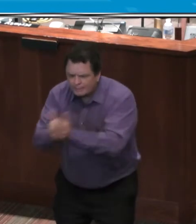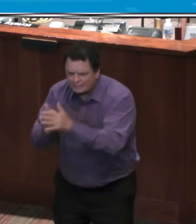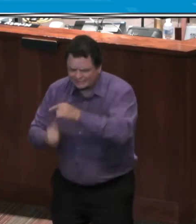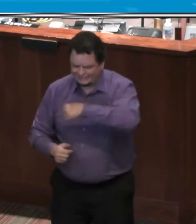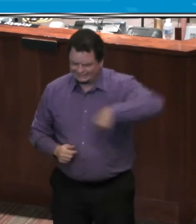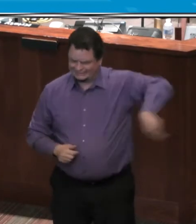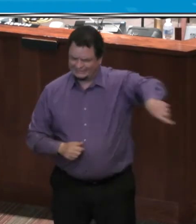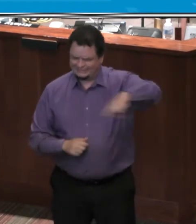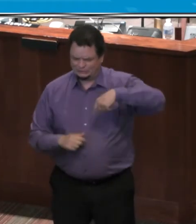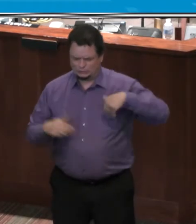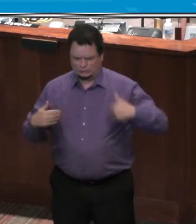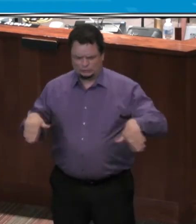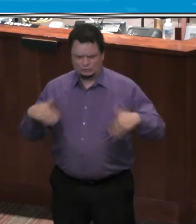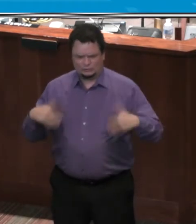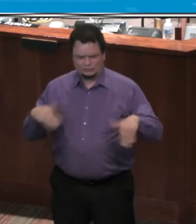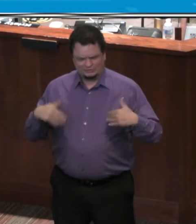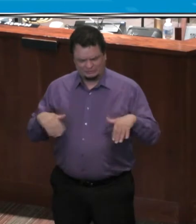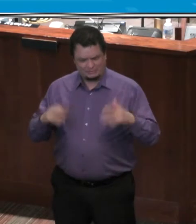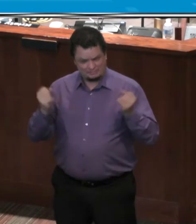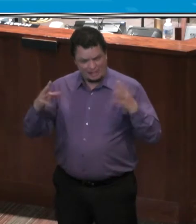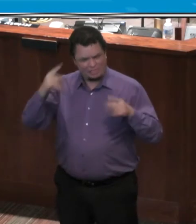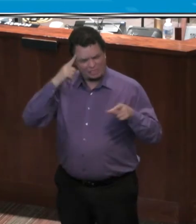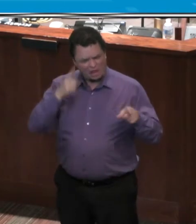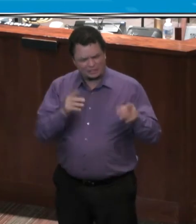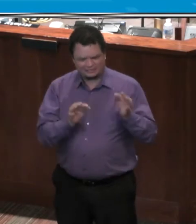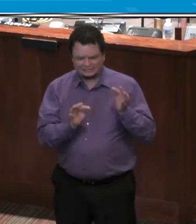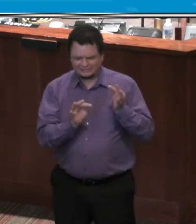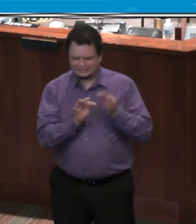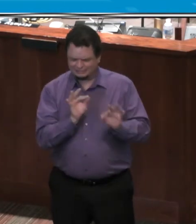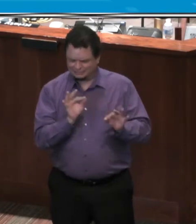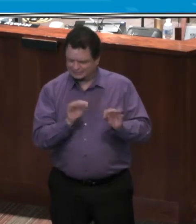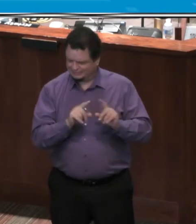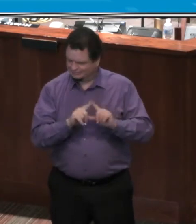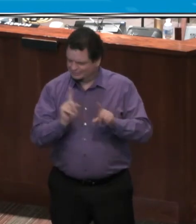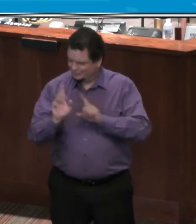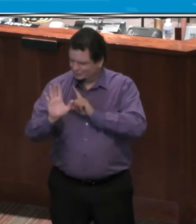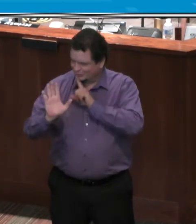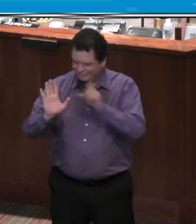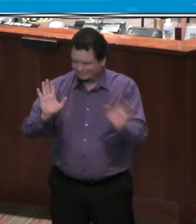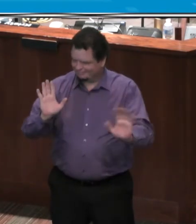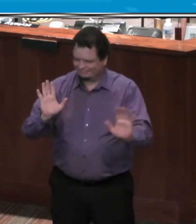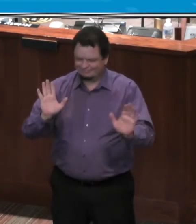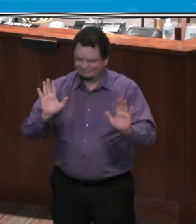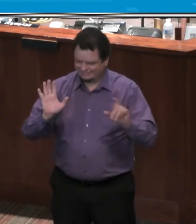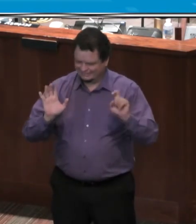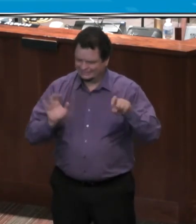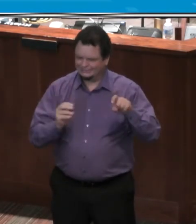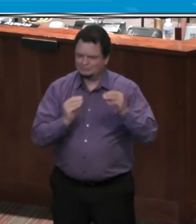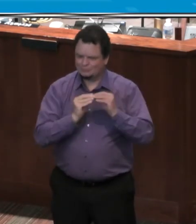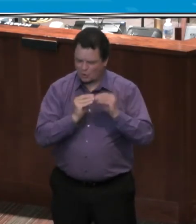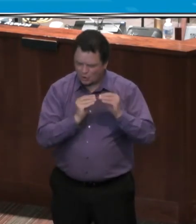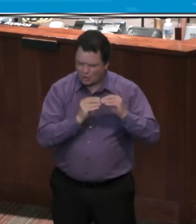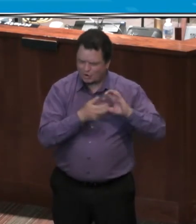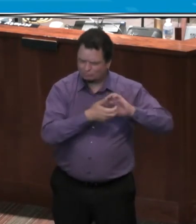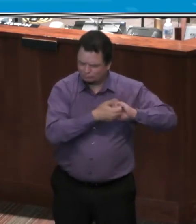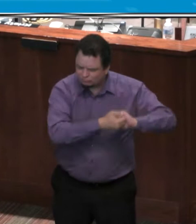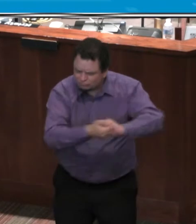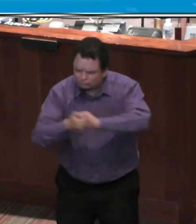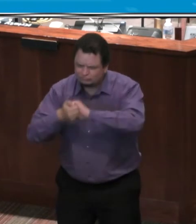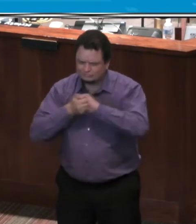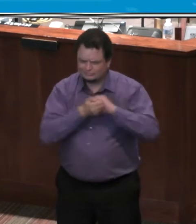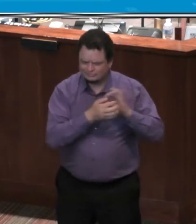about partnerships, I like to think about collaboration. And that particular talk from Department of Homeland Security impressed